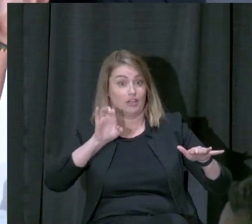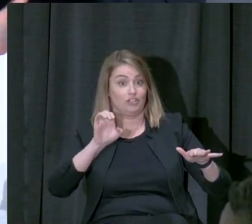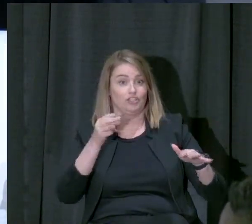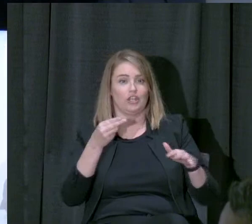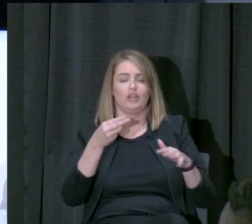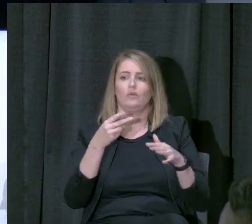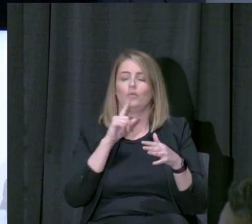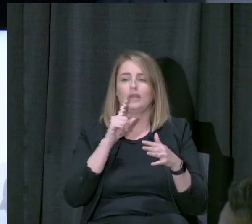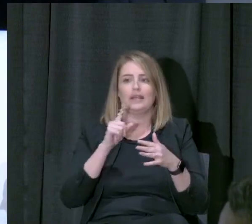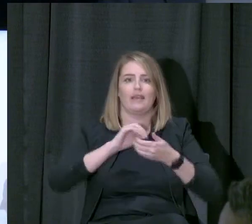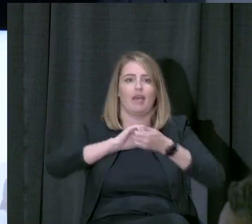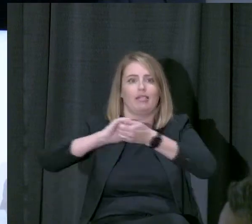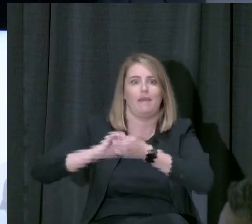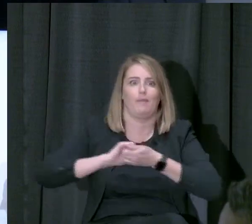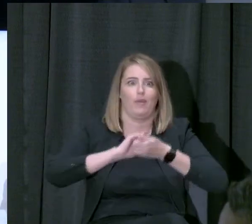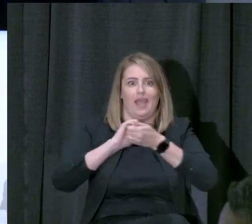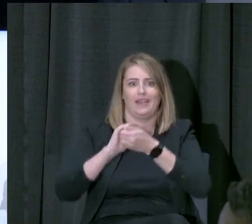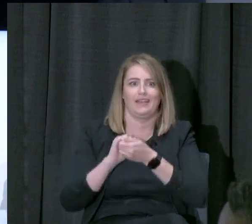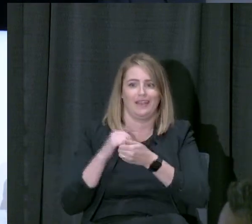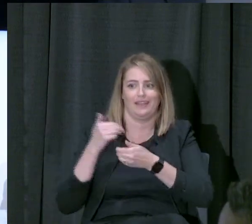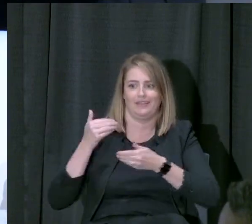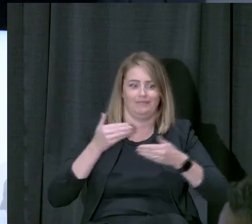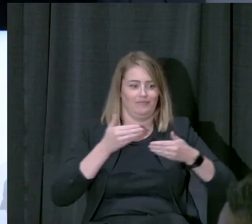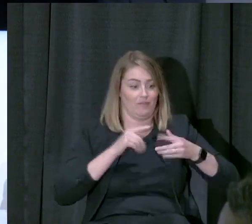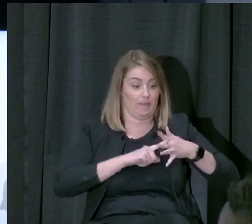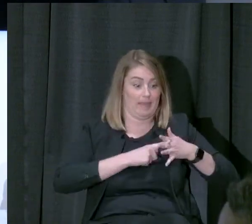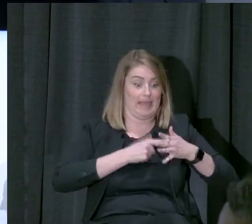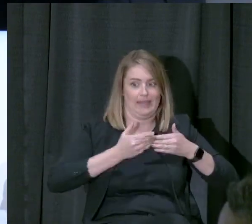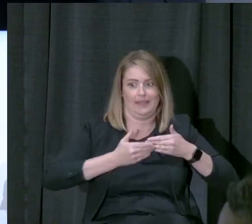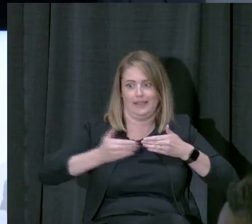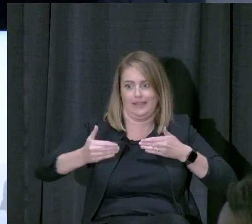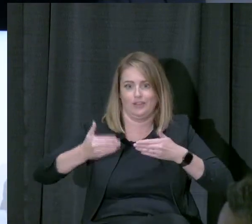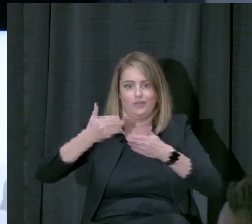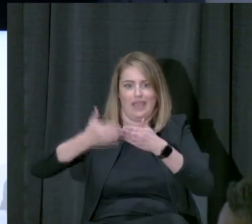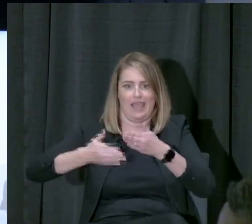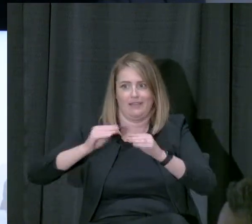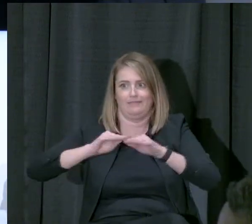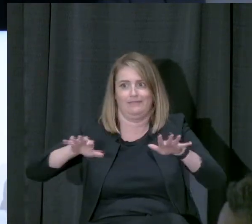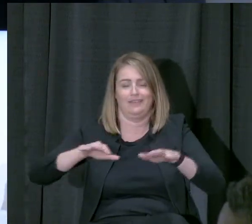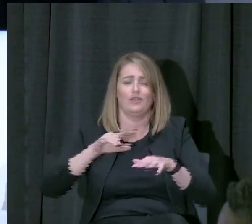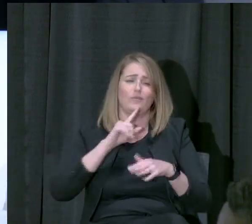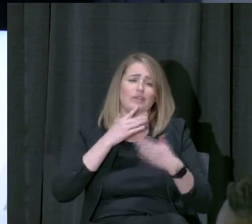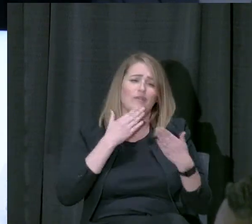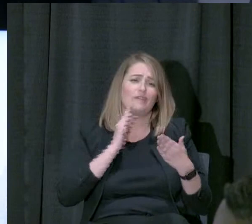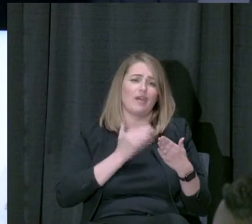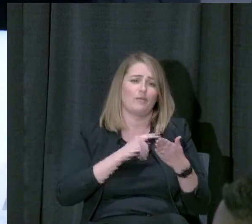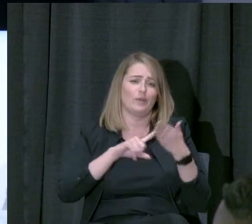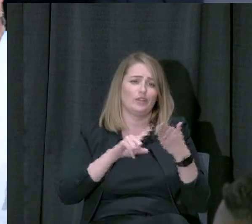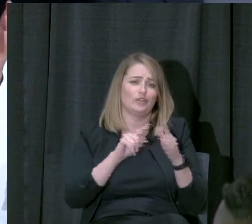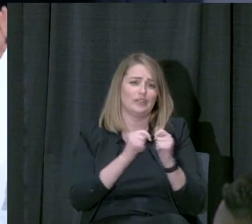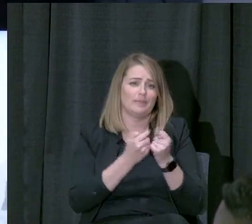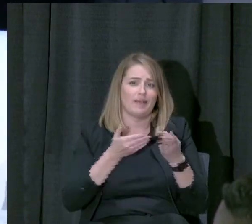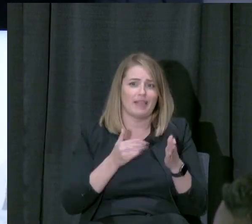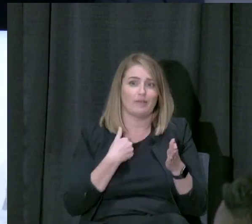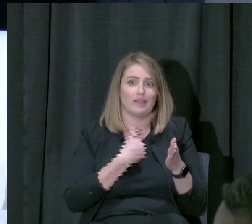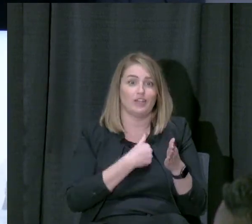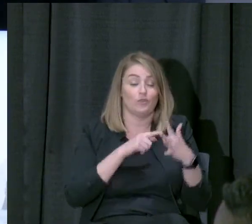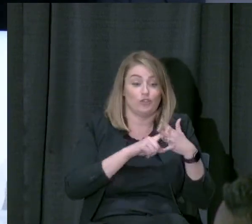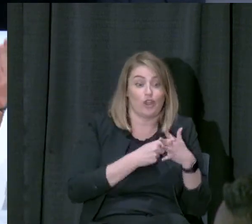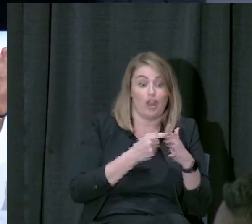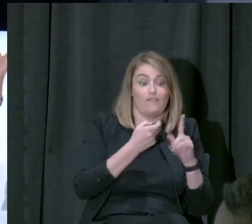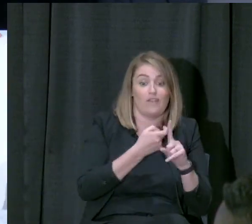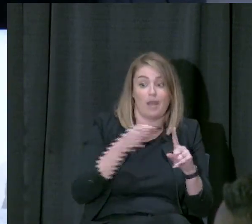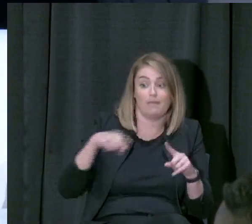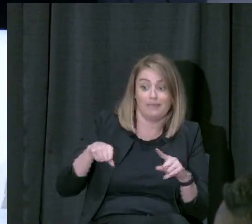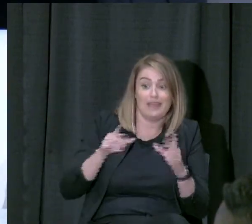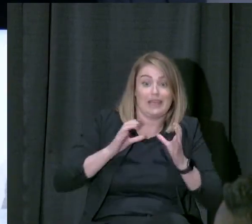collaborated end-to-end on this. And I'm really grateful for our research team that we have that really allows us to start from the customer and